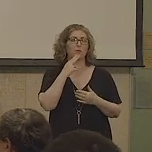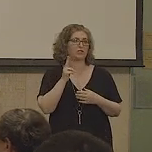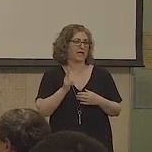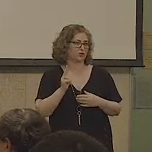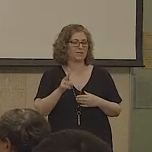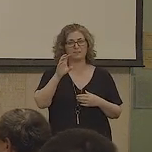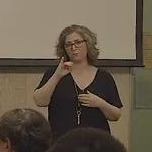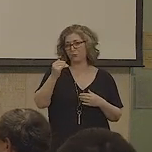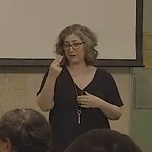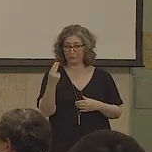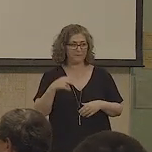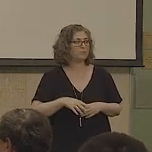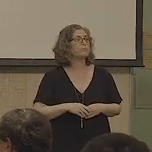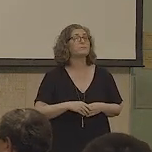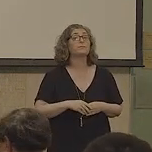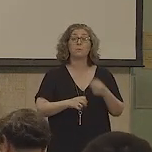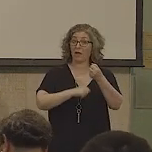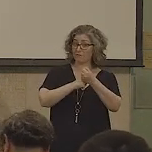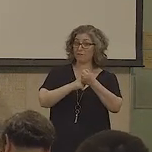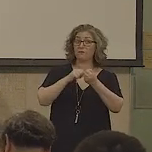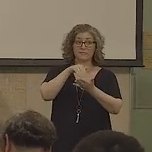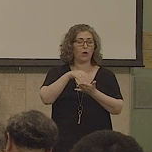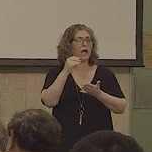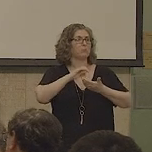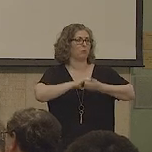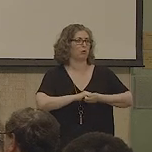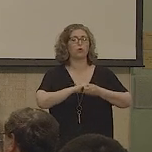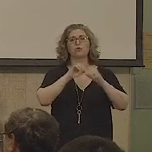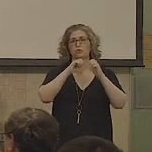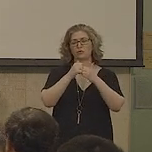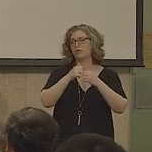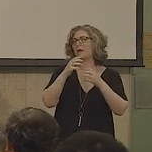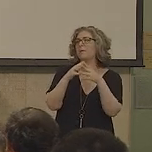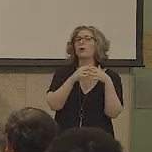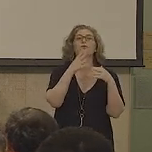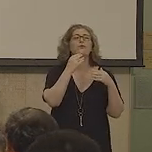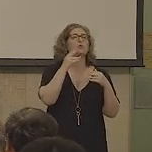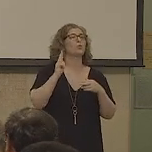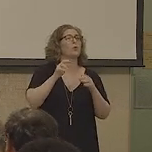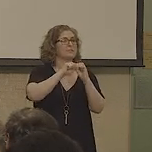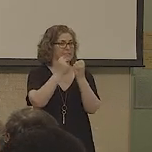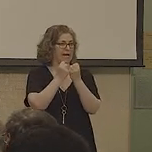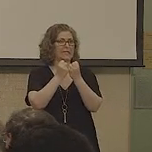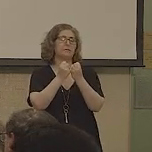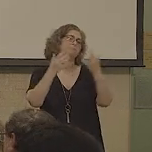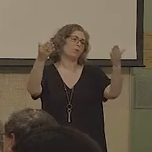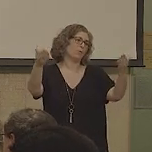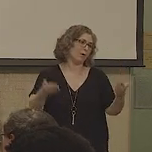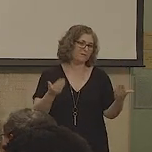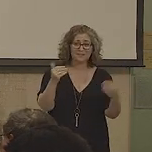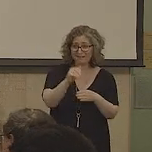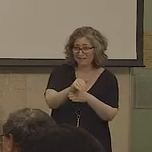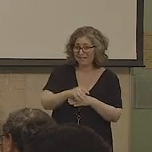of the Center and our partner organization, the American Jewish Historical Society, I'd really like to welcome you to